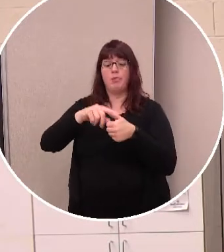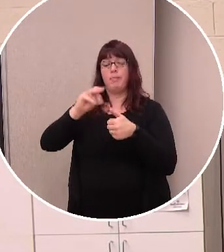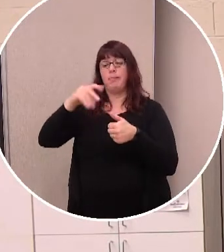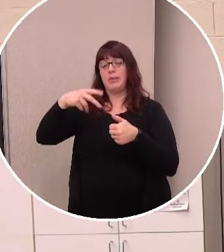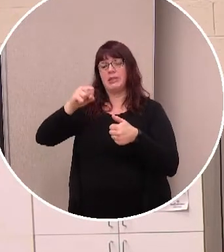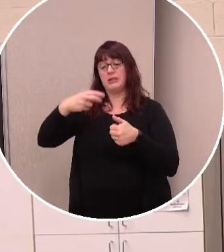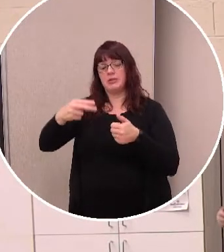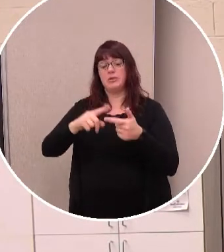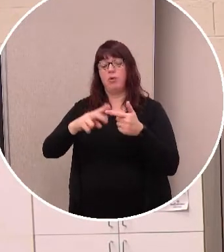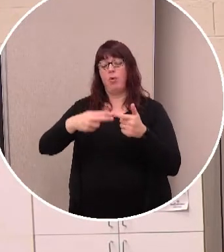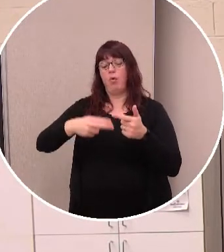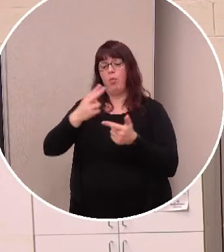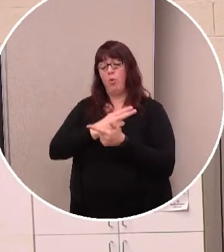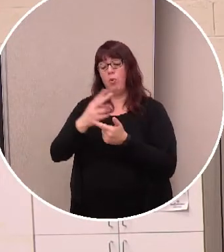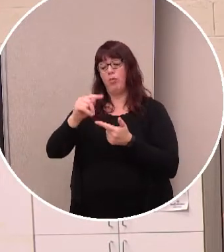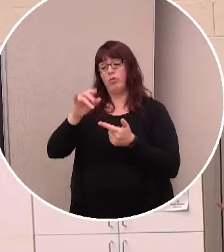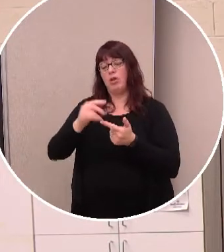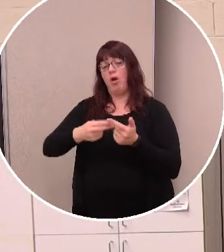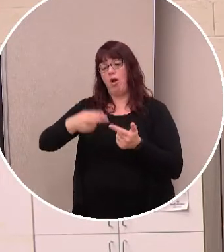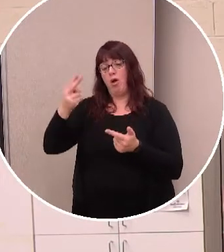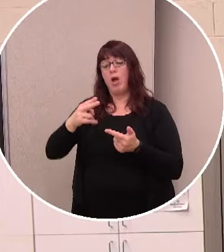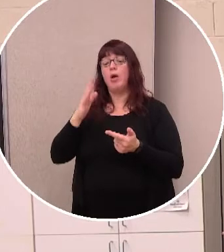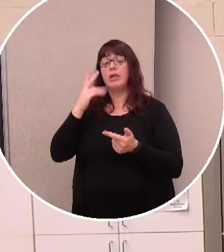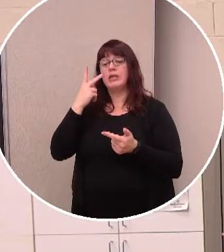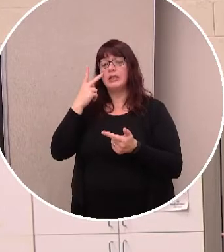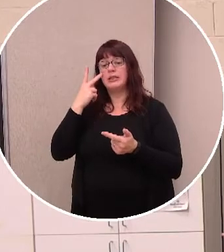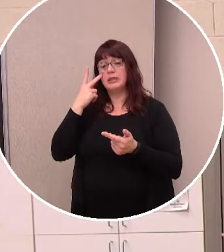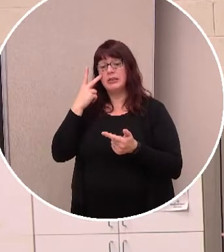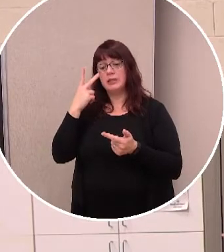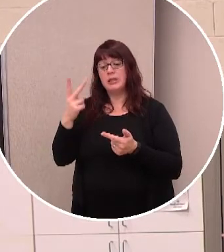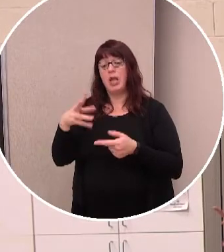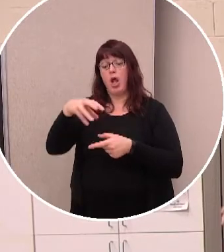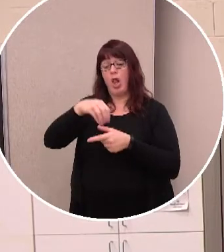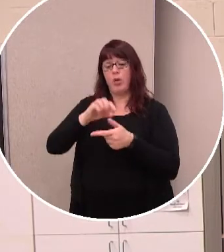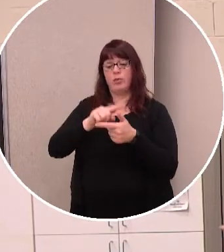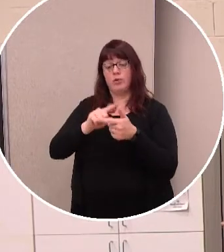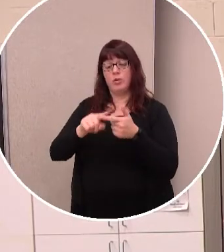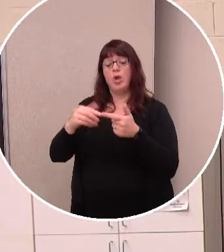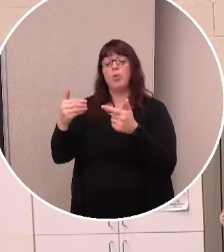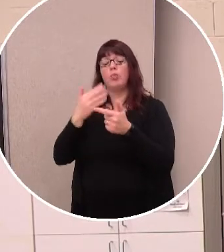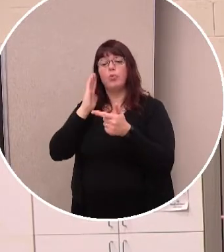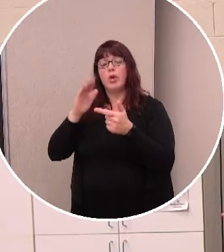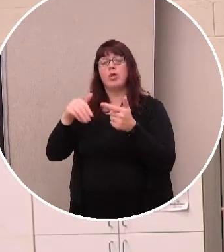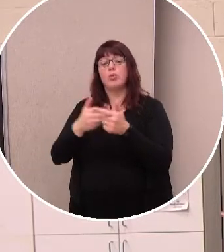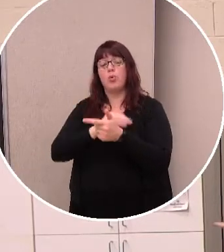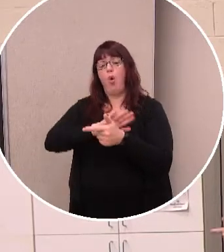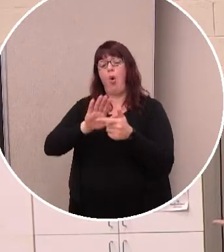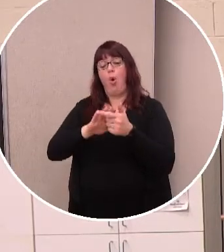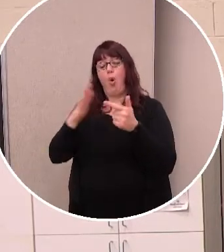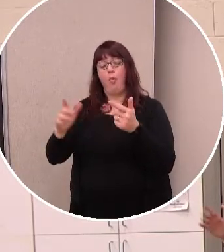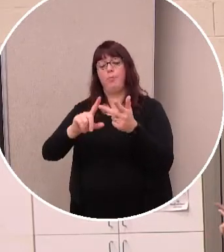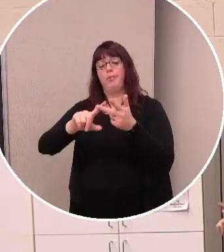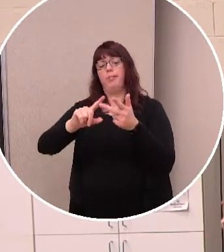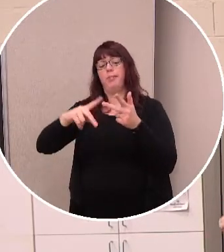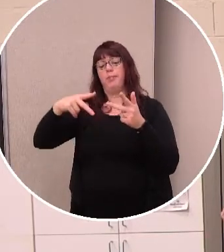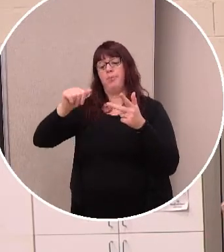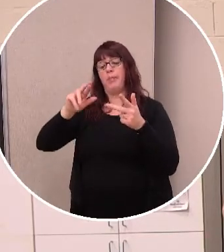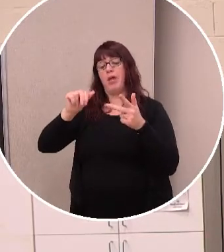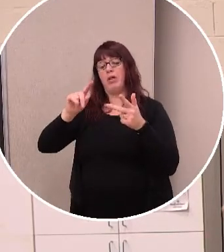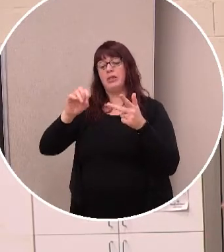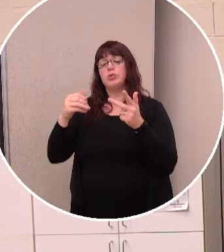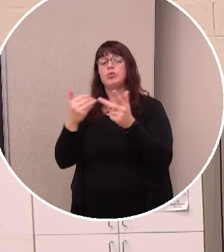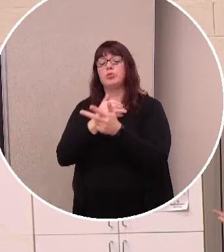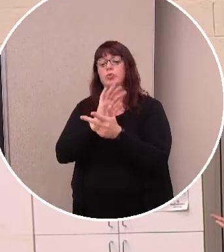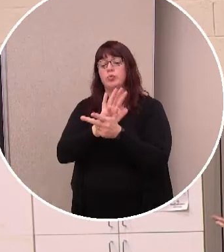High, will address the addition of the new intermediate school to be opened in Paradise.